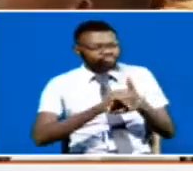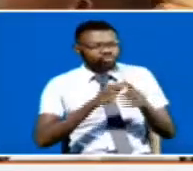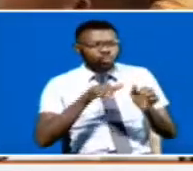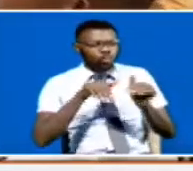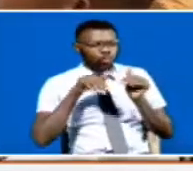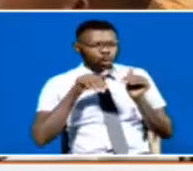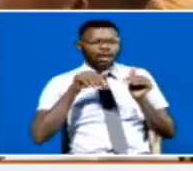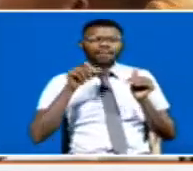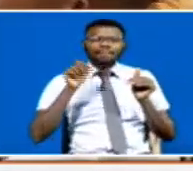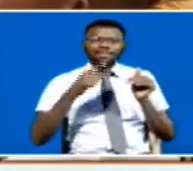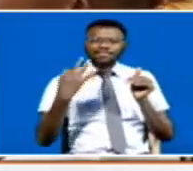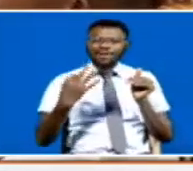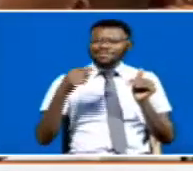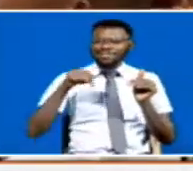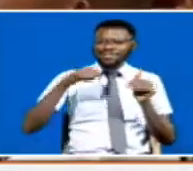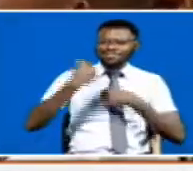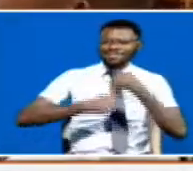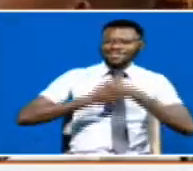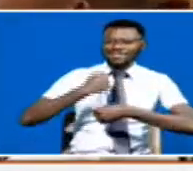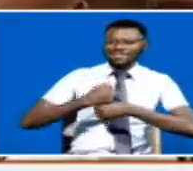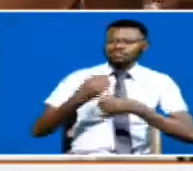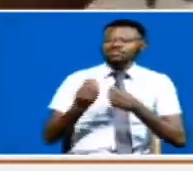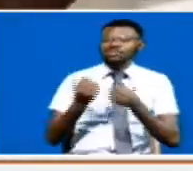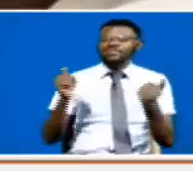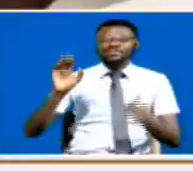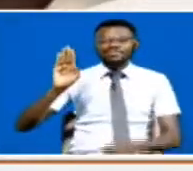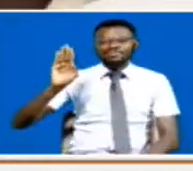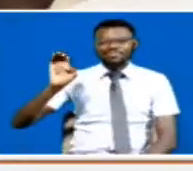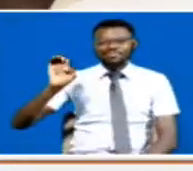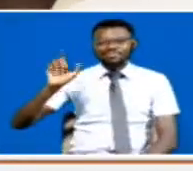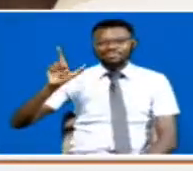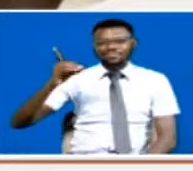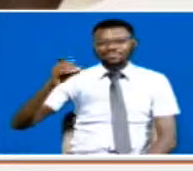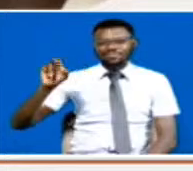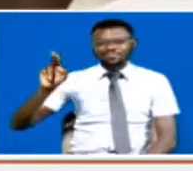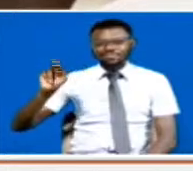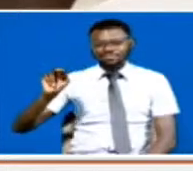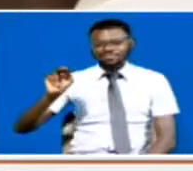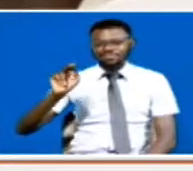March this year. Building Waliaula, KTN News.